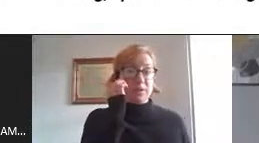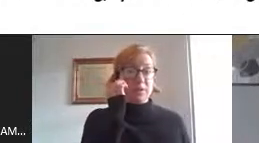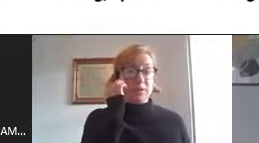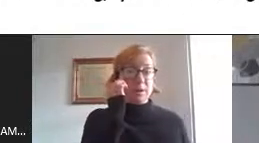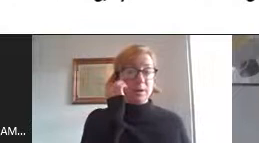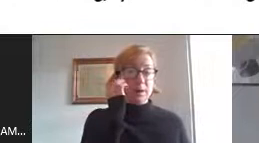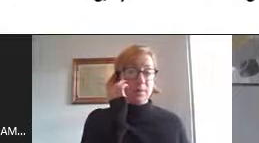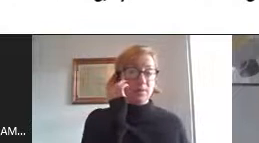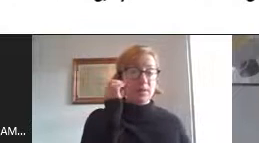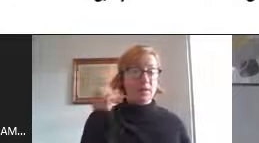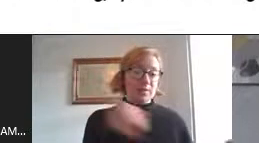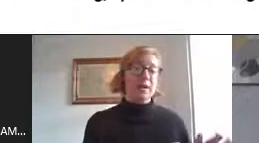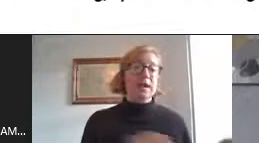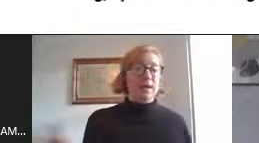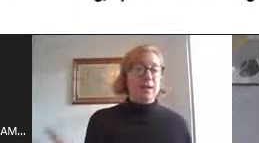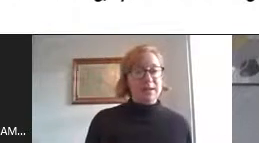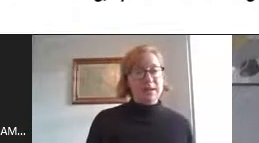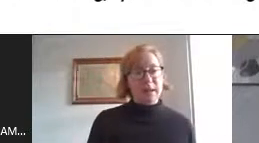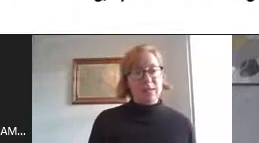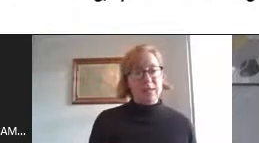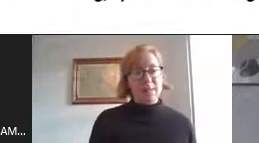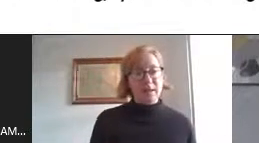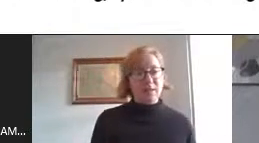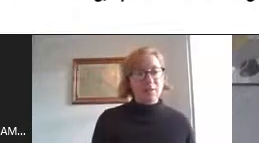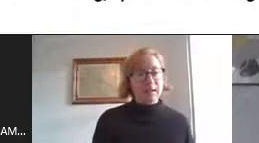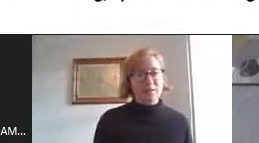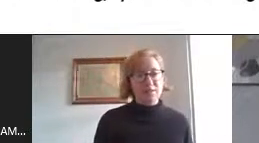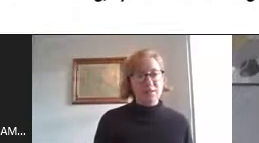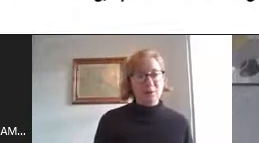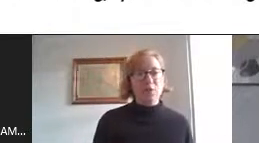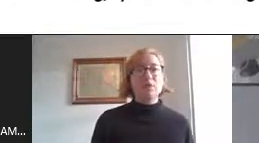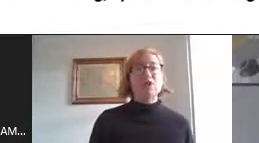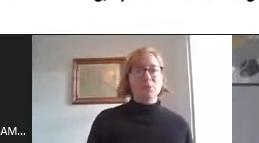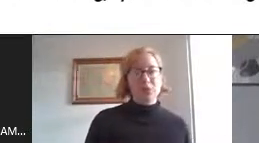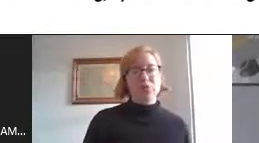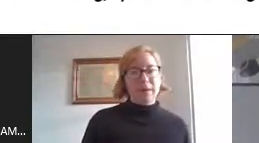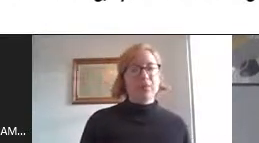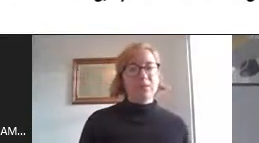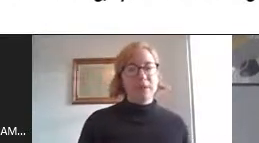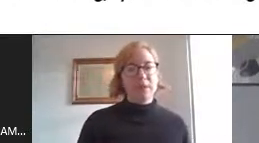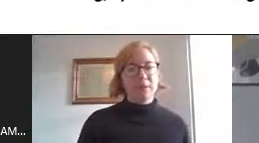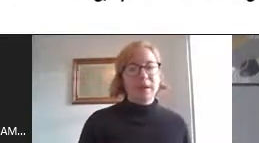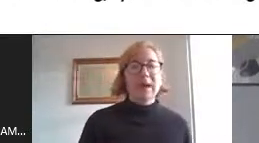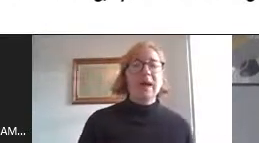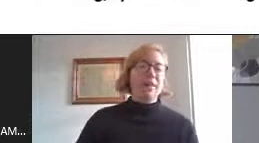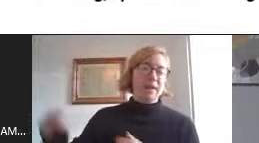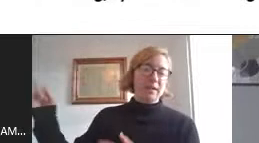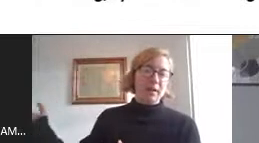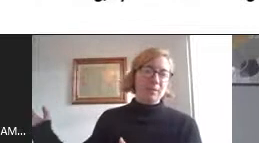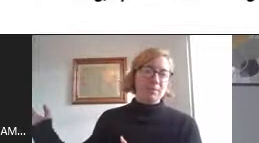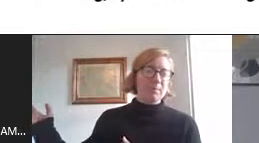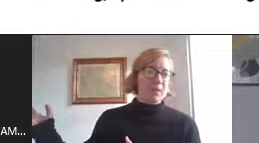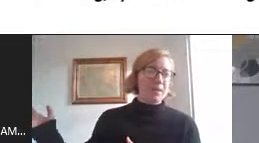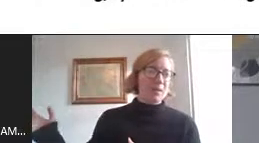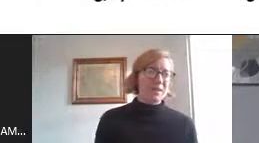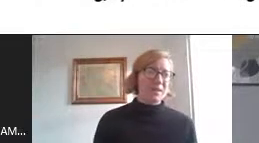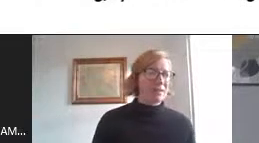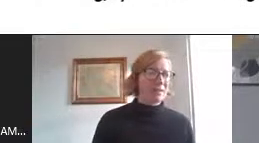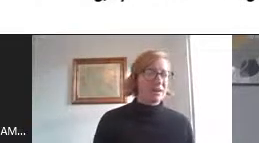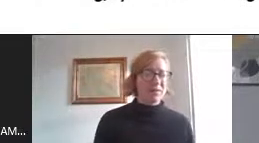period of difficulty. So the child is likely to be selectively mute for a much shorter amount of time. And